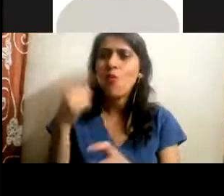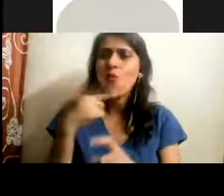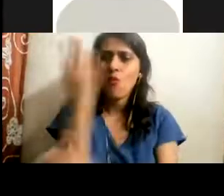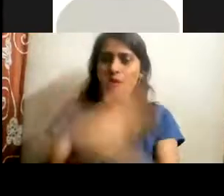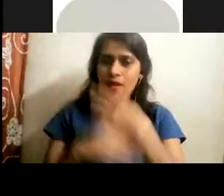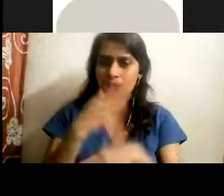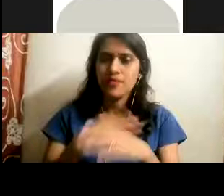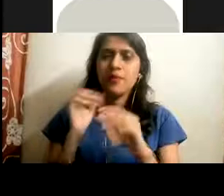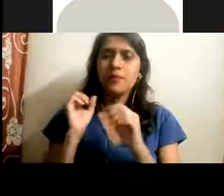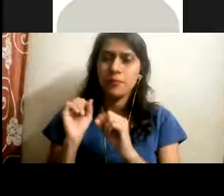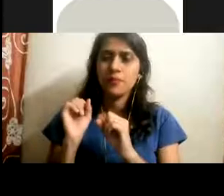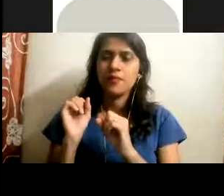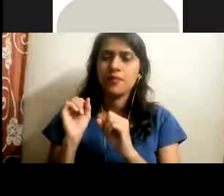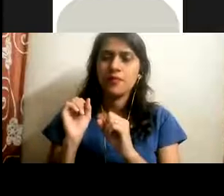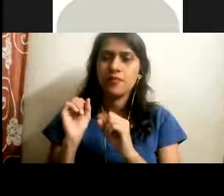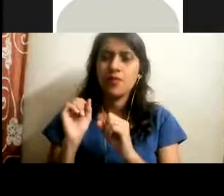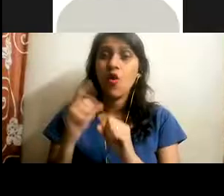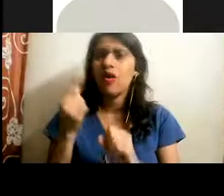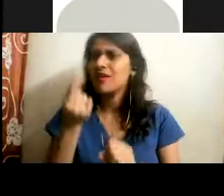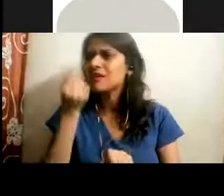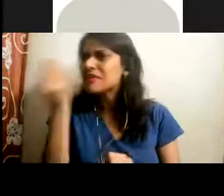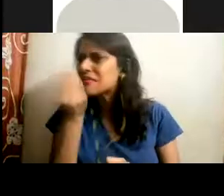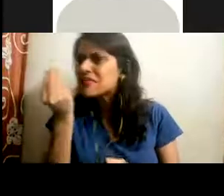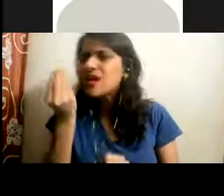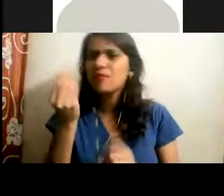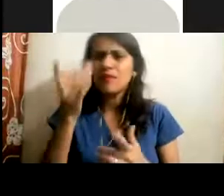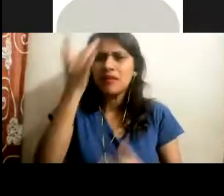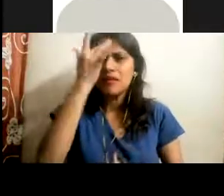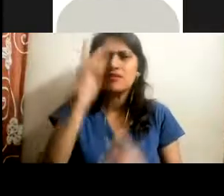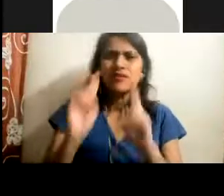or people having the rare diseases don't get into